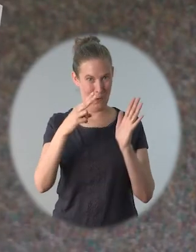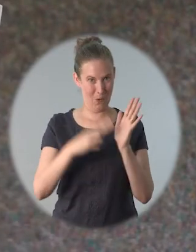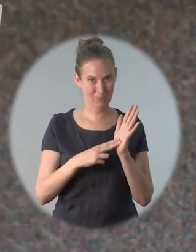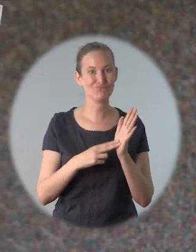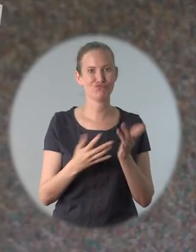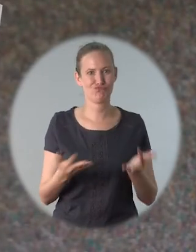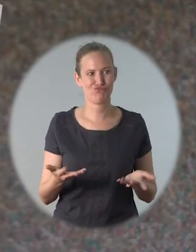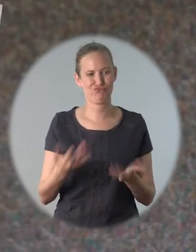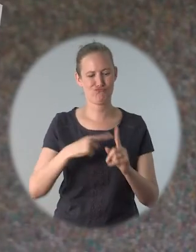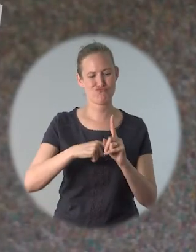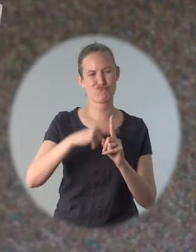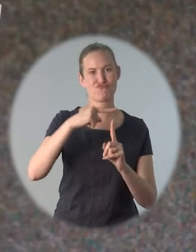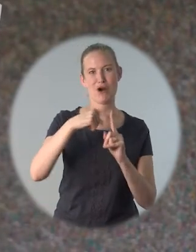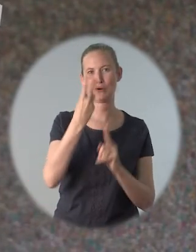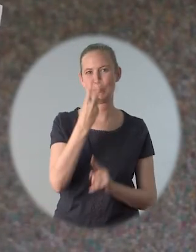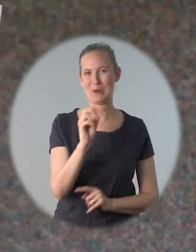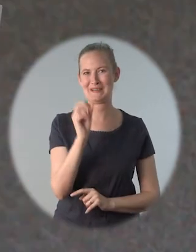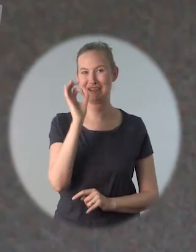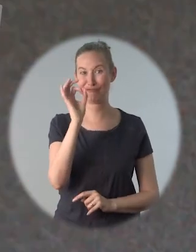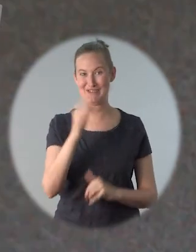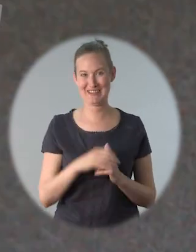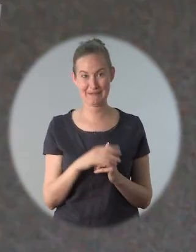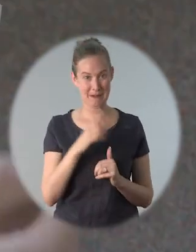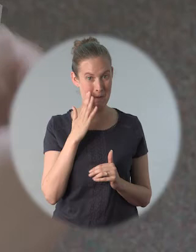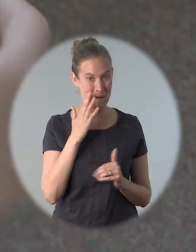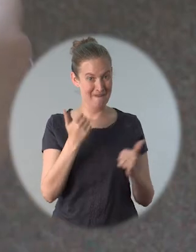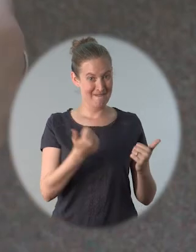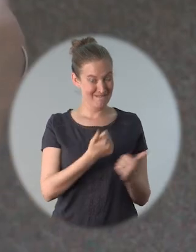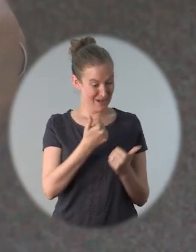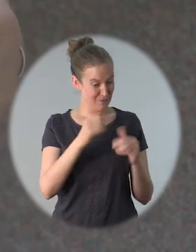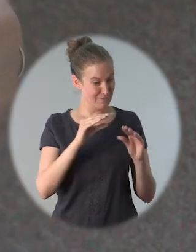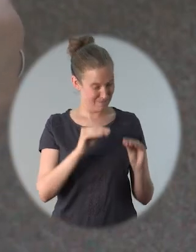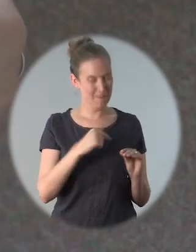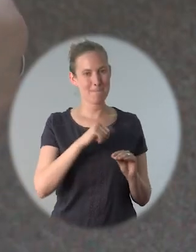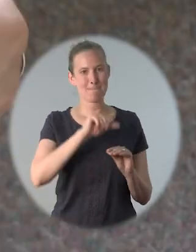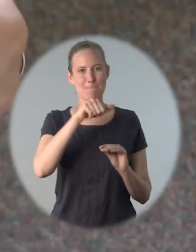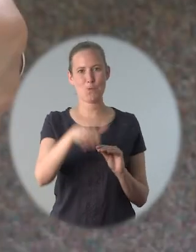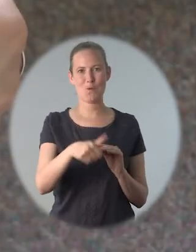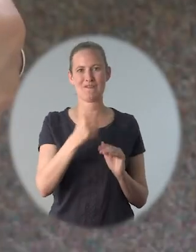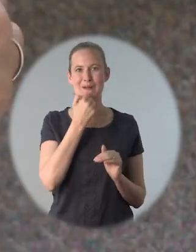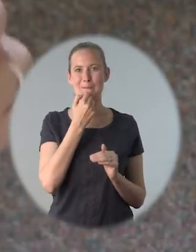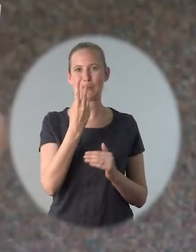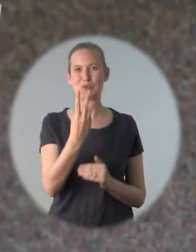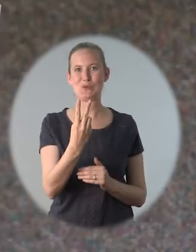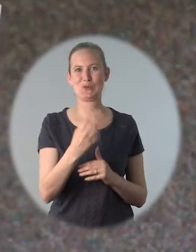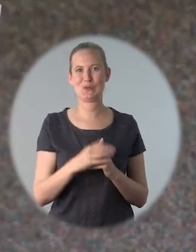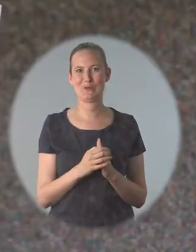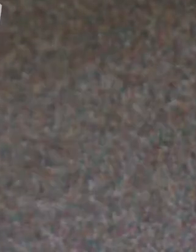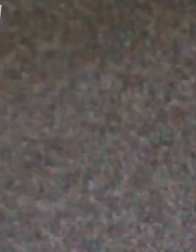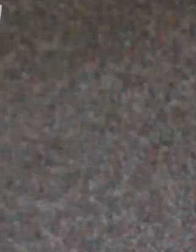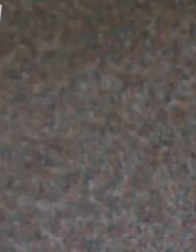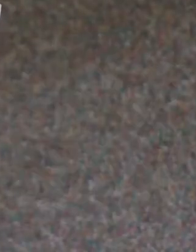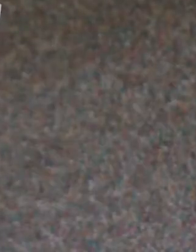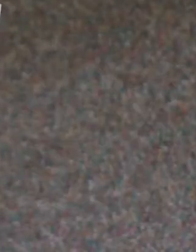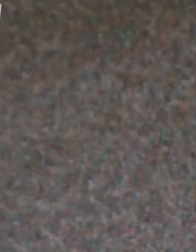morning the heating will come on and it will heat the home up to a nice comfortable 20 degrees. When we've done this it moves